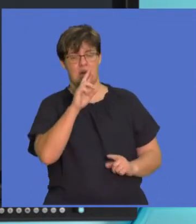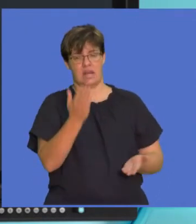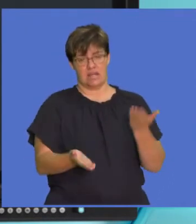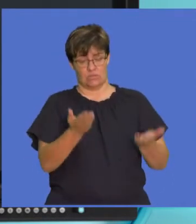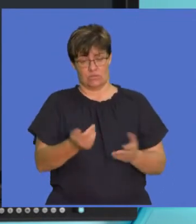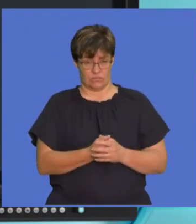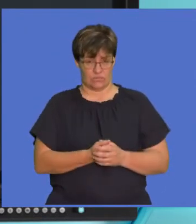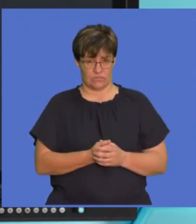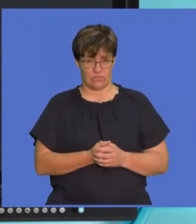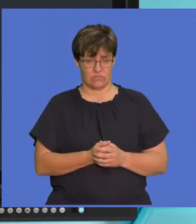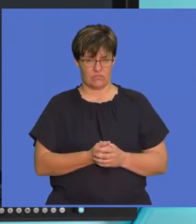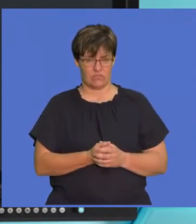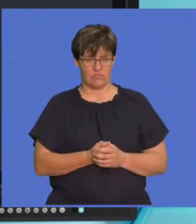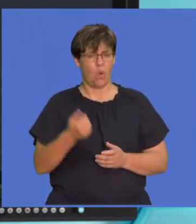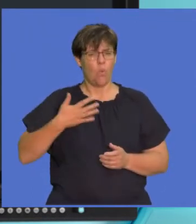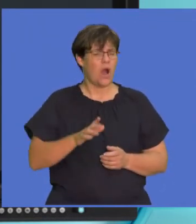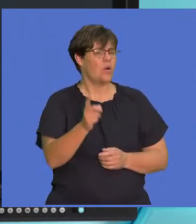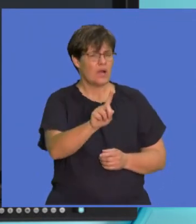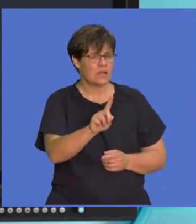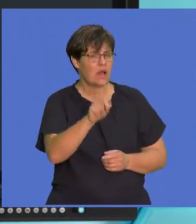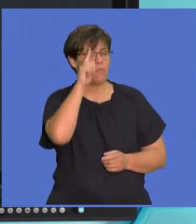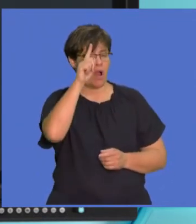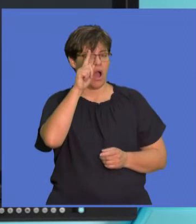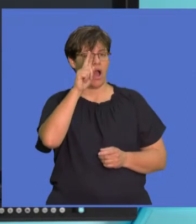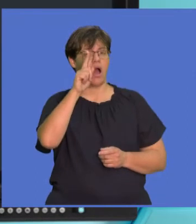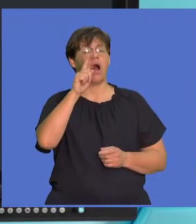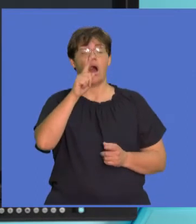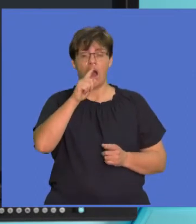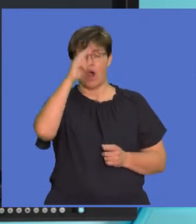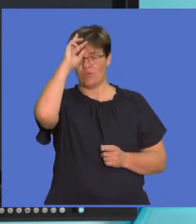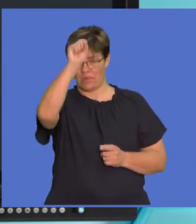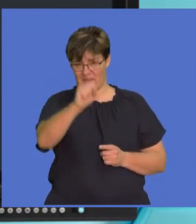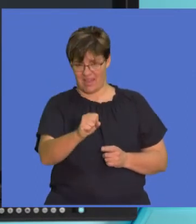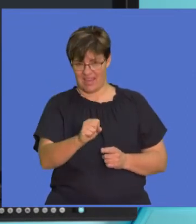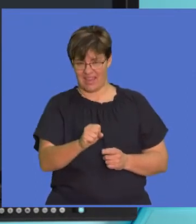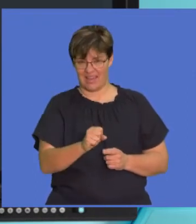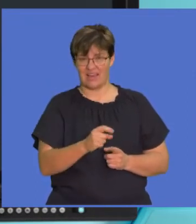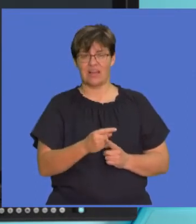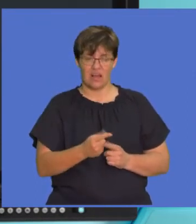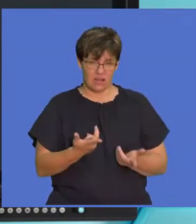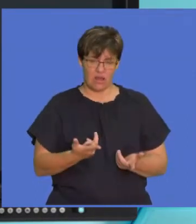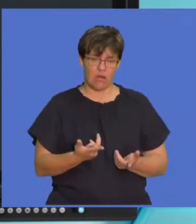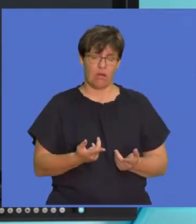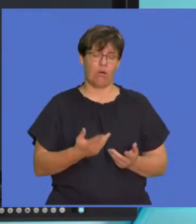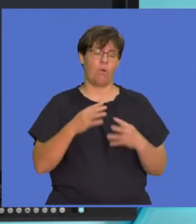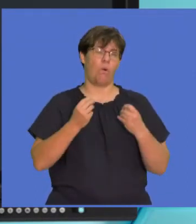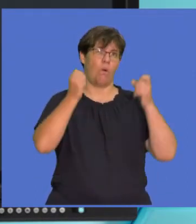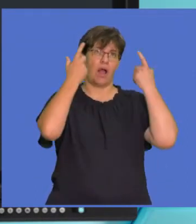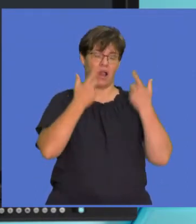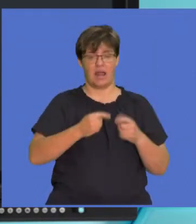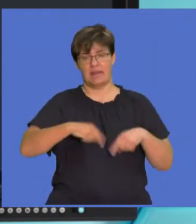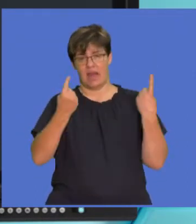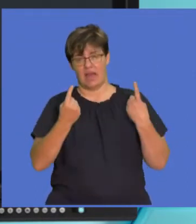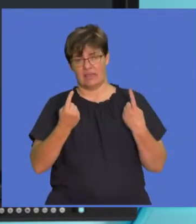try and find ratios. The big idea here is to remember the mnemonic that I gave you. Oh hell, another hour